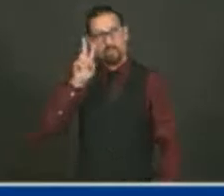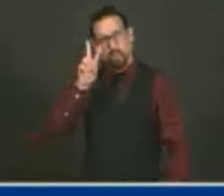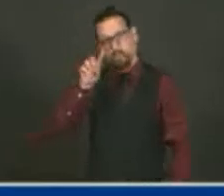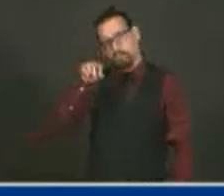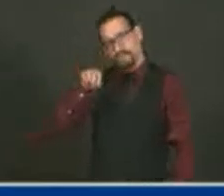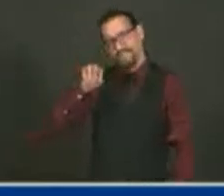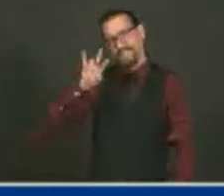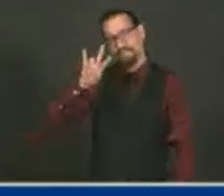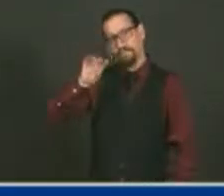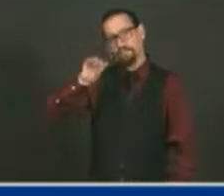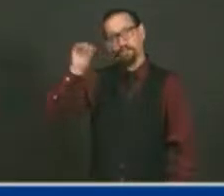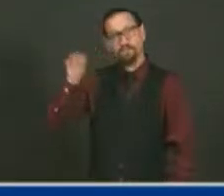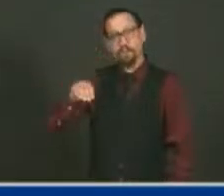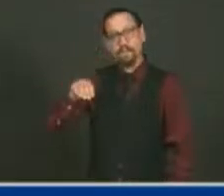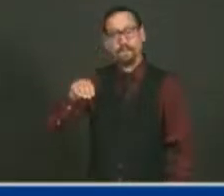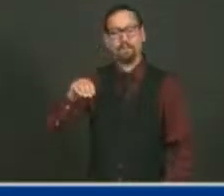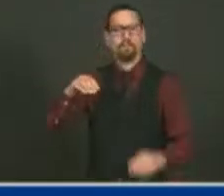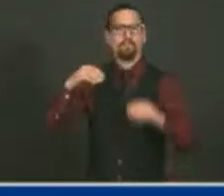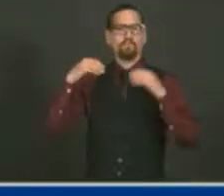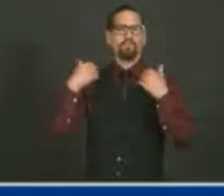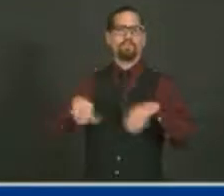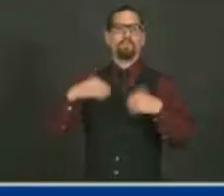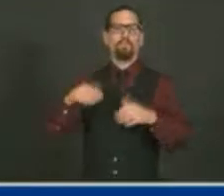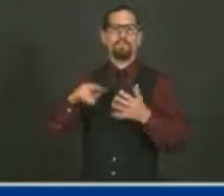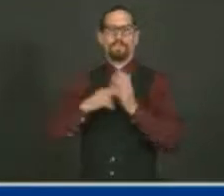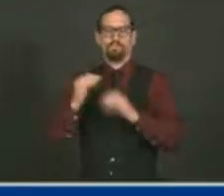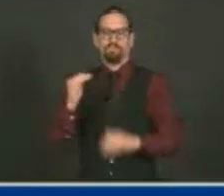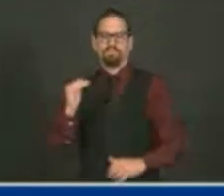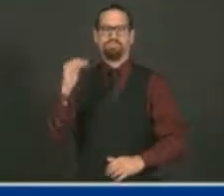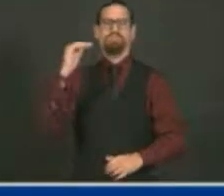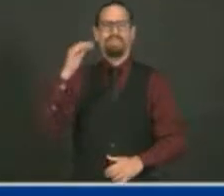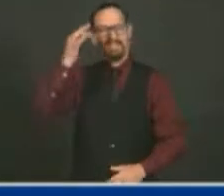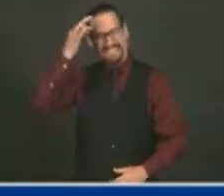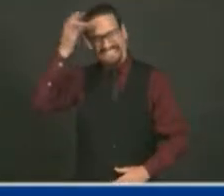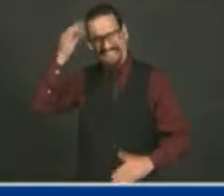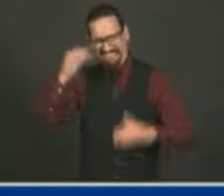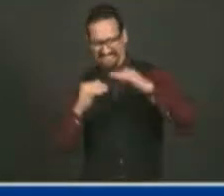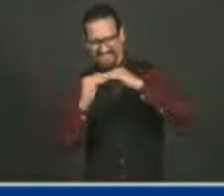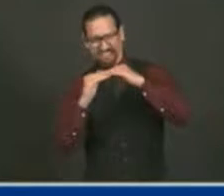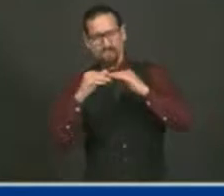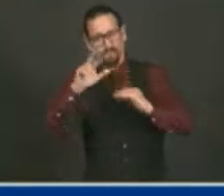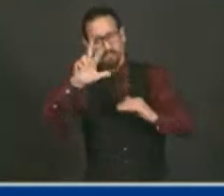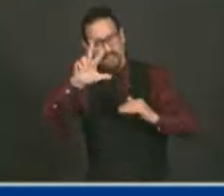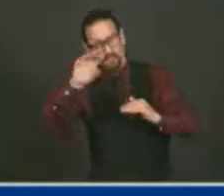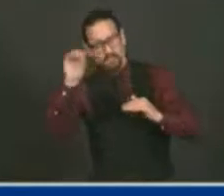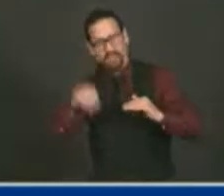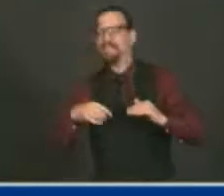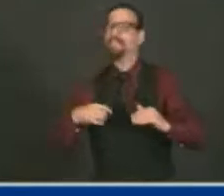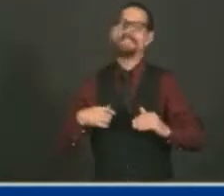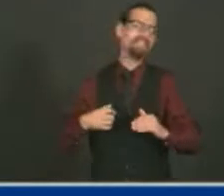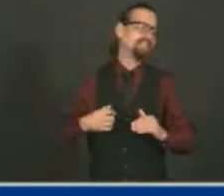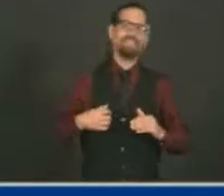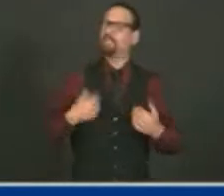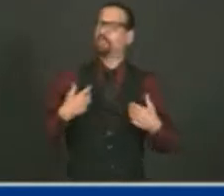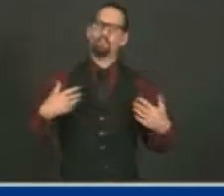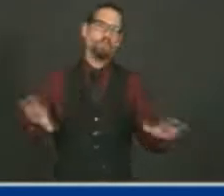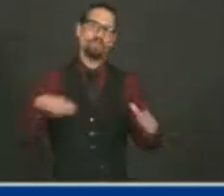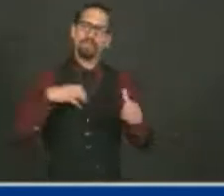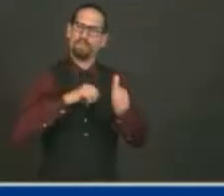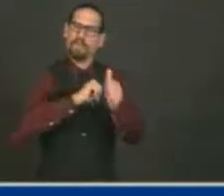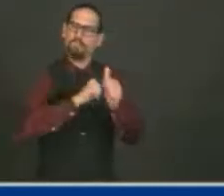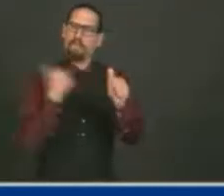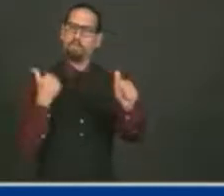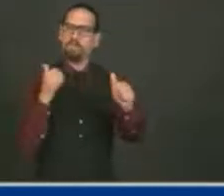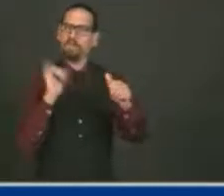where we want to be. In the last week, we've seen several days over 2% for the first time in